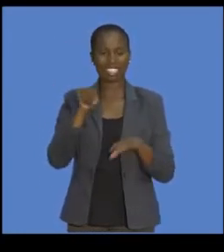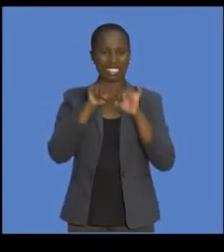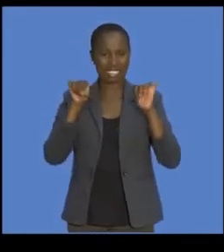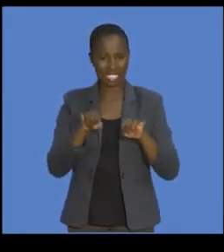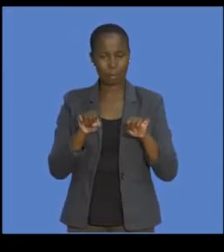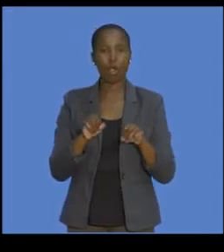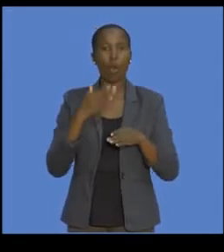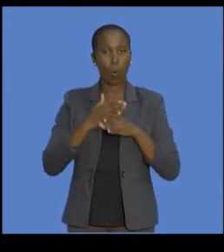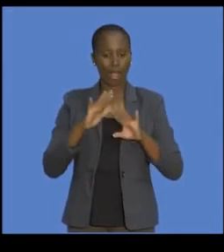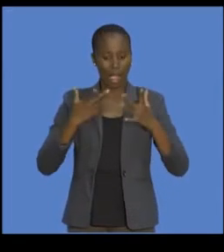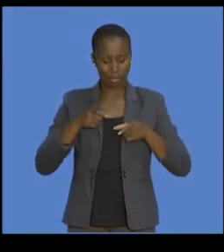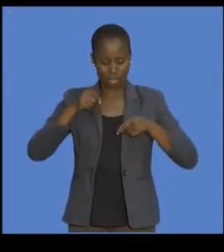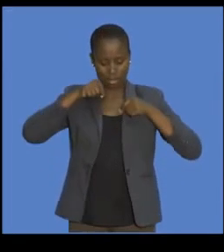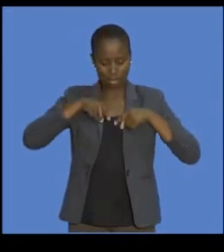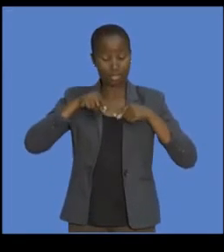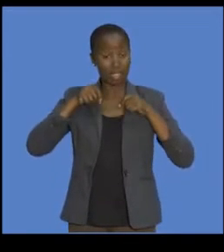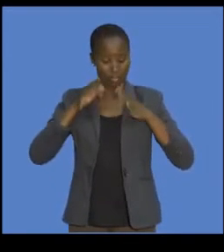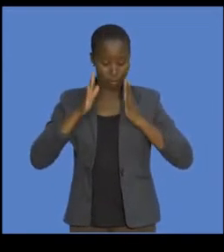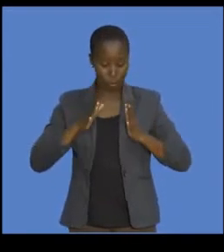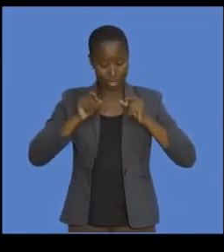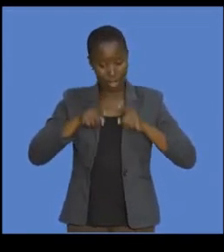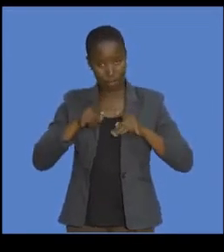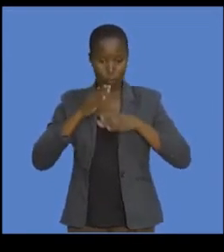and involuntary actions by